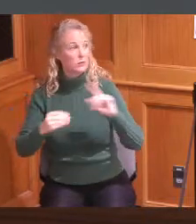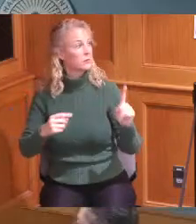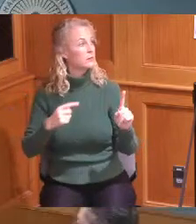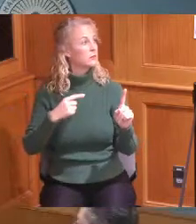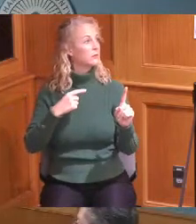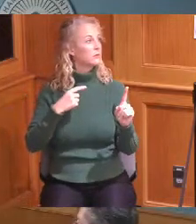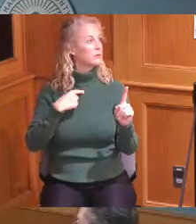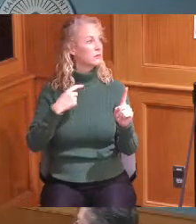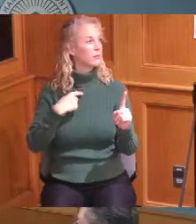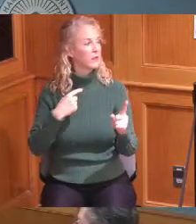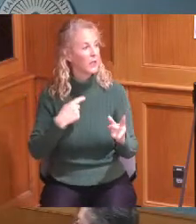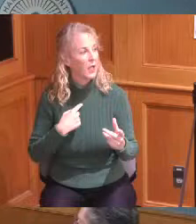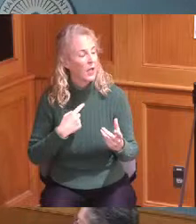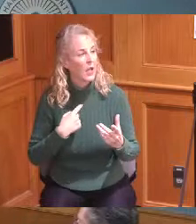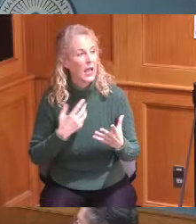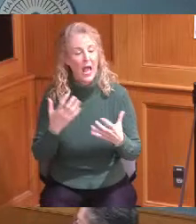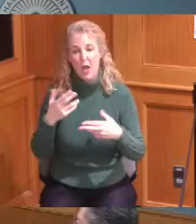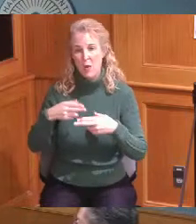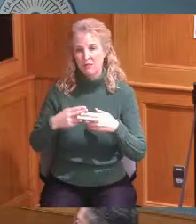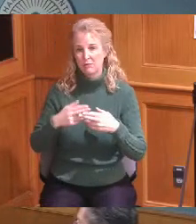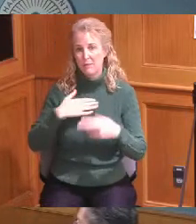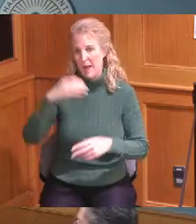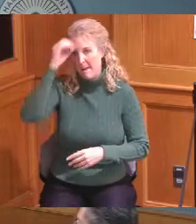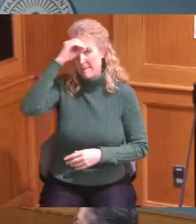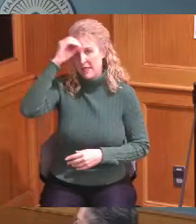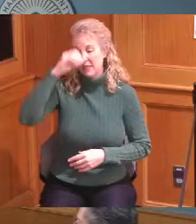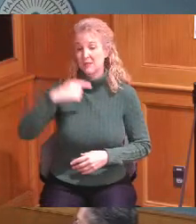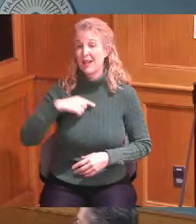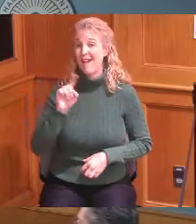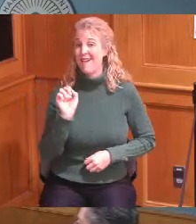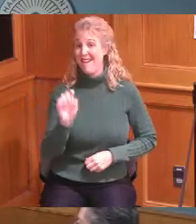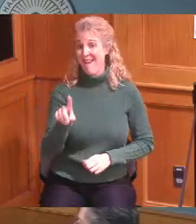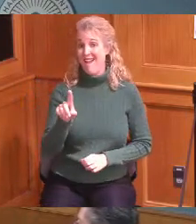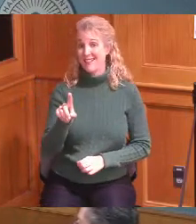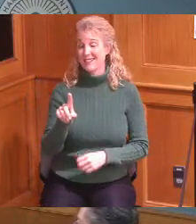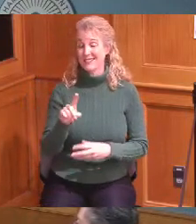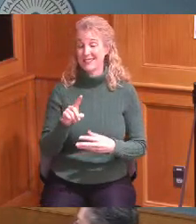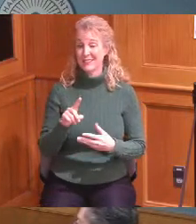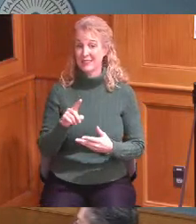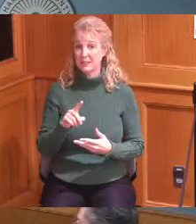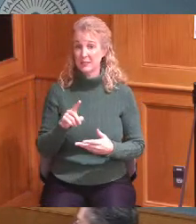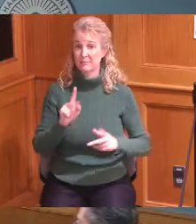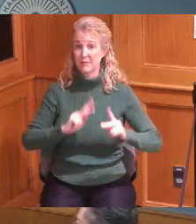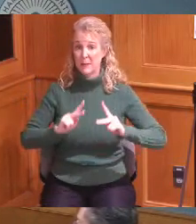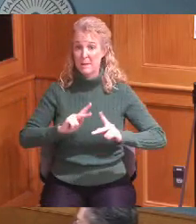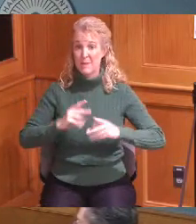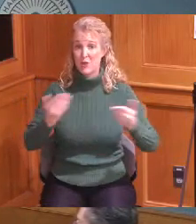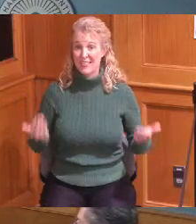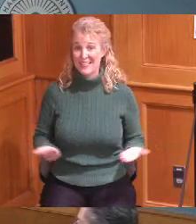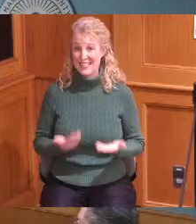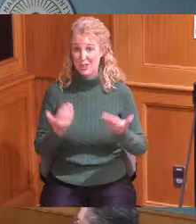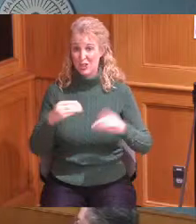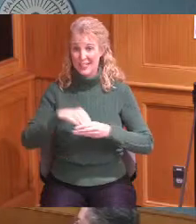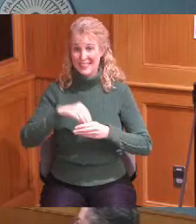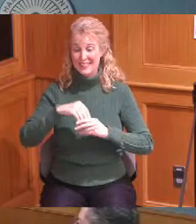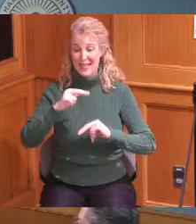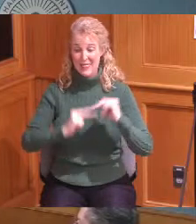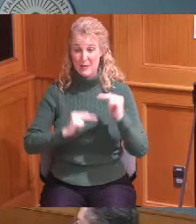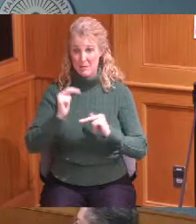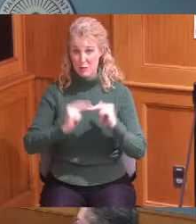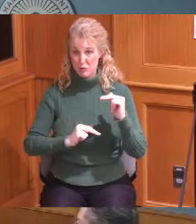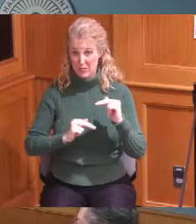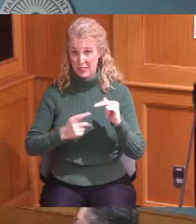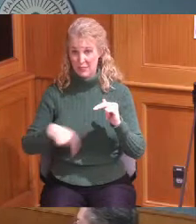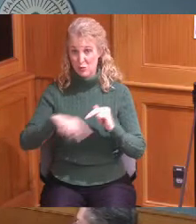anecdotal? I just want to weigh in because the reason I asked the question about whether or not people in the buildings that are served in this